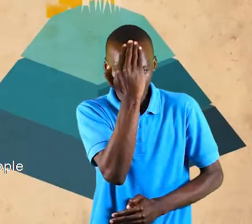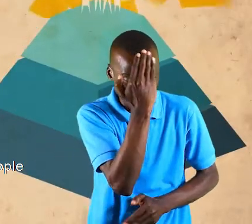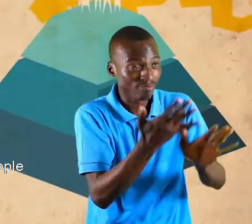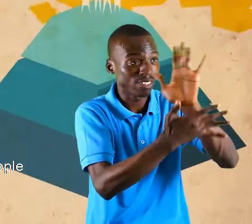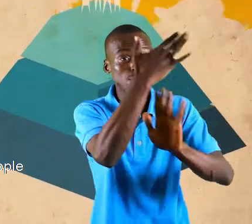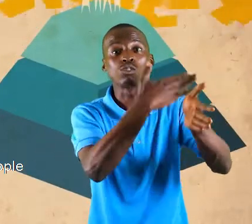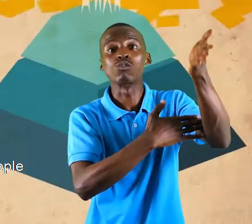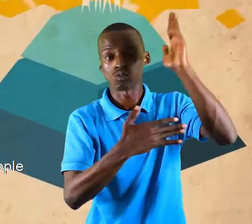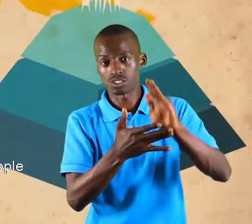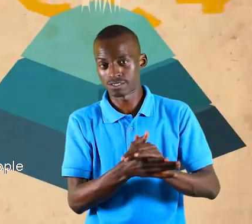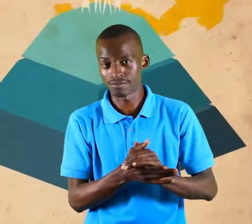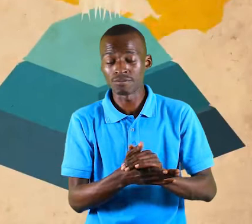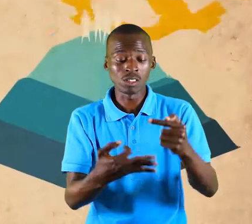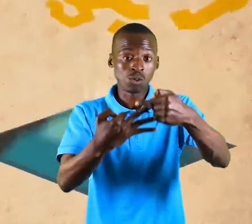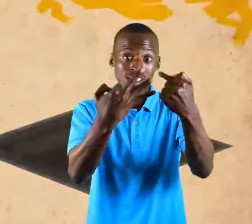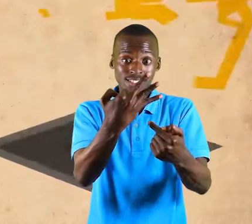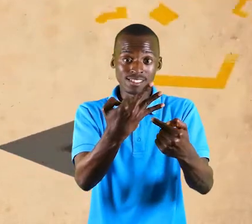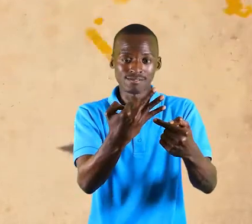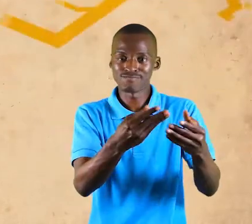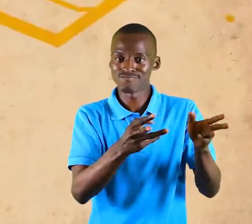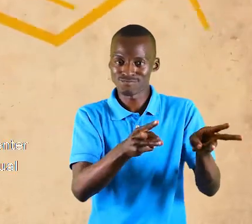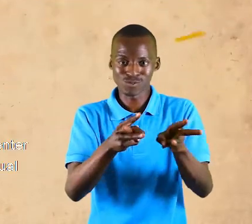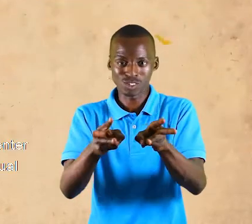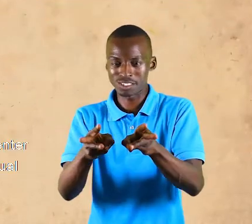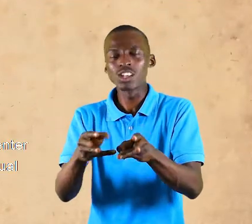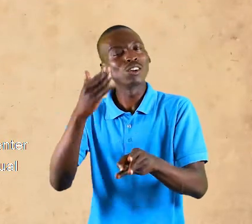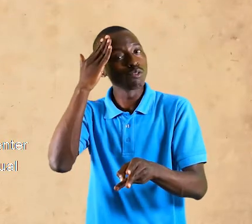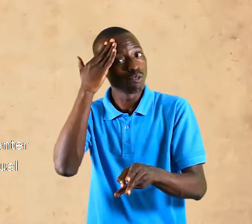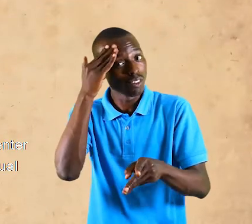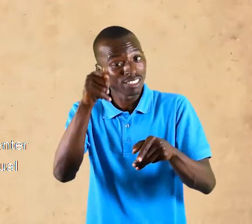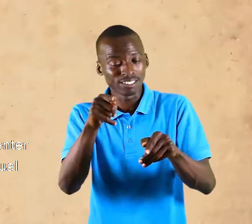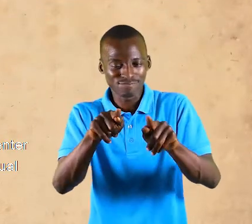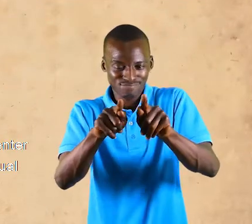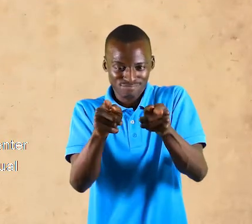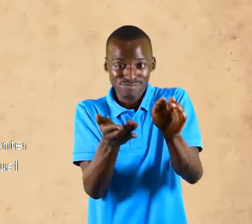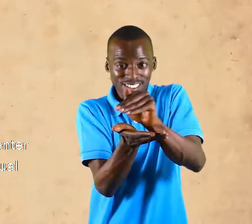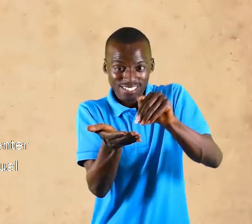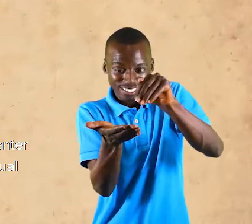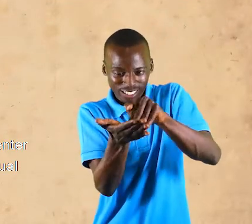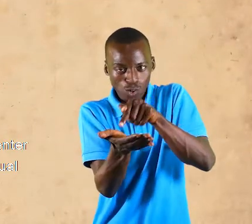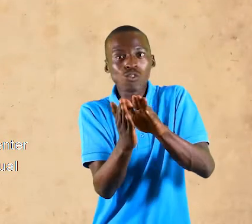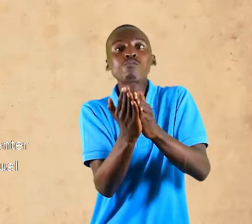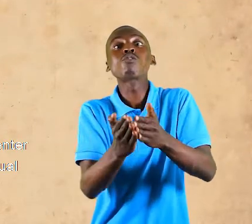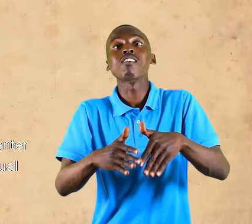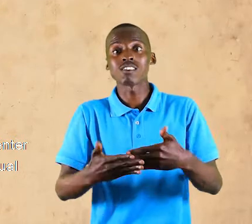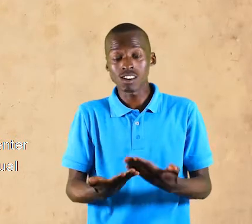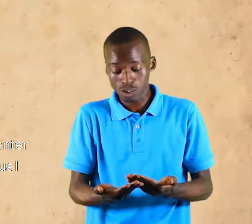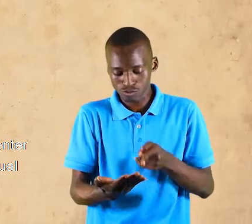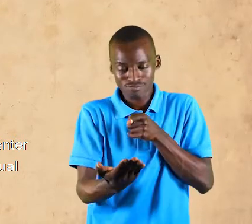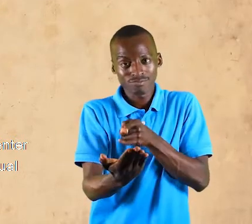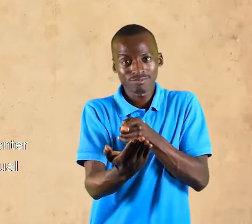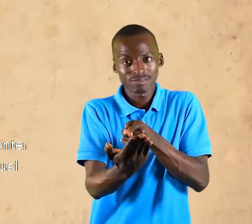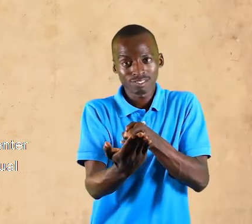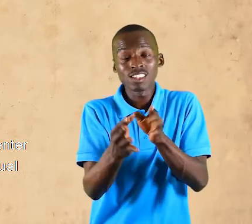can live near God's presence. Those are the 3 solutions. Now, you've probably noticed that they surround the very center of this book, and